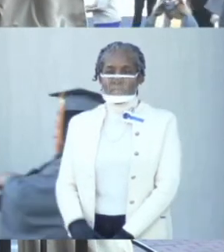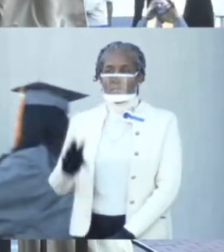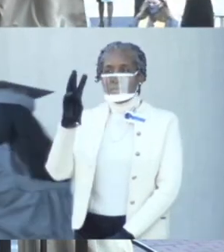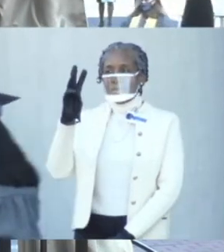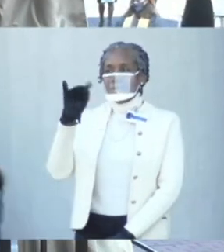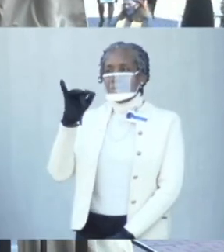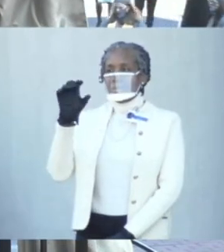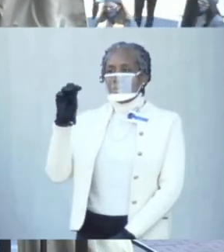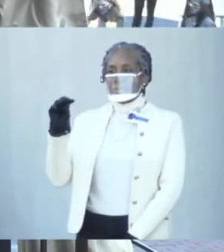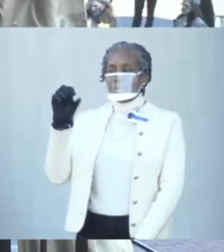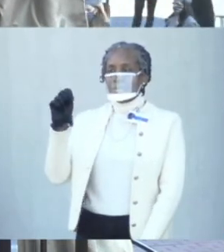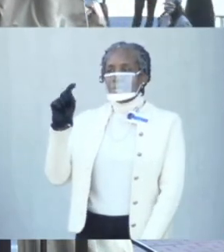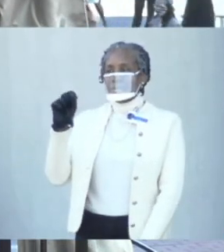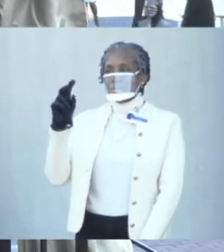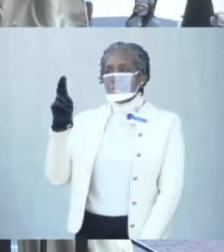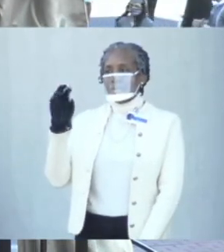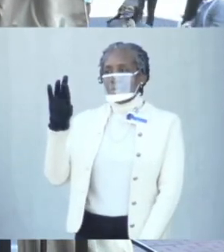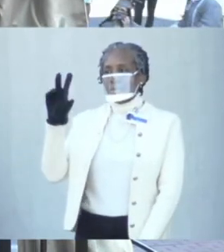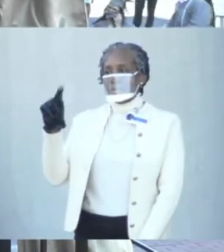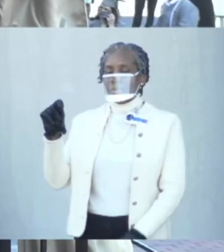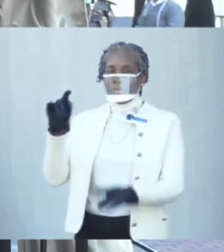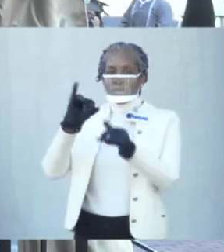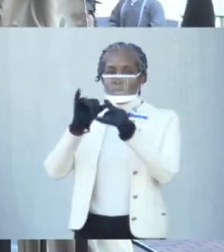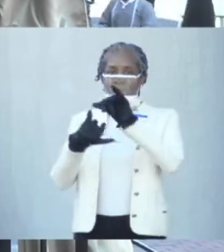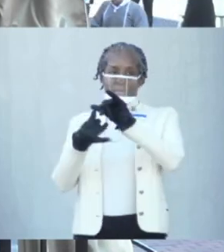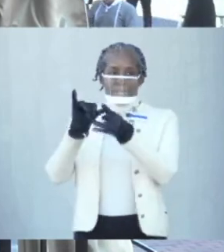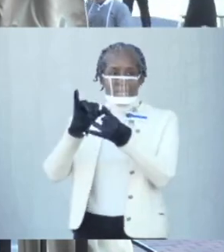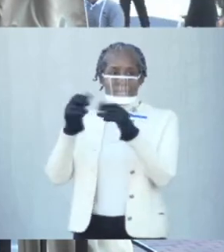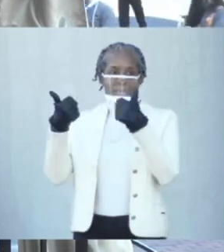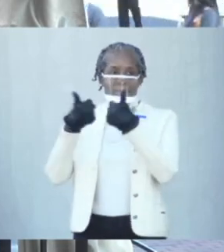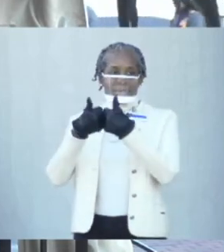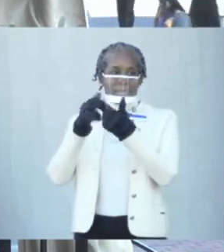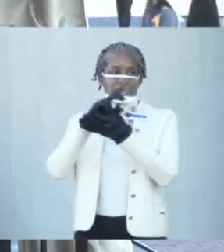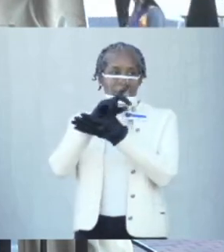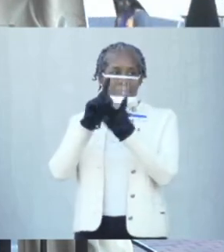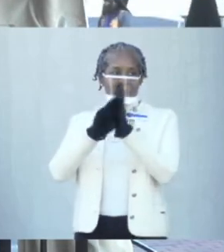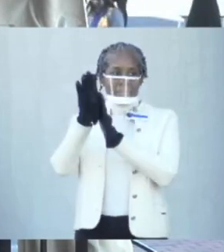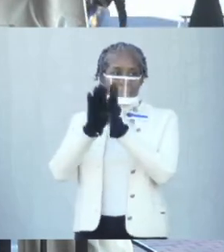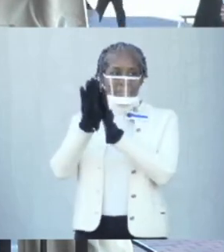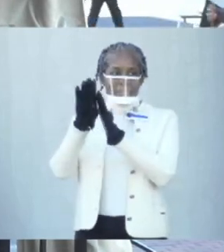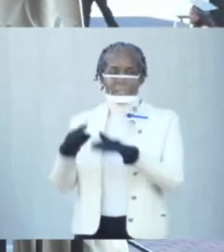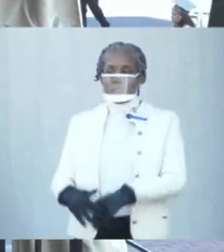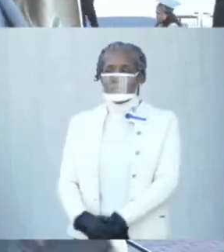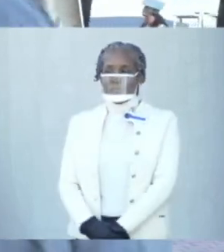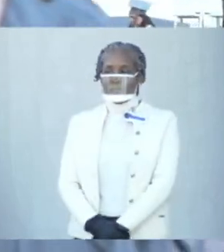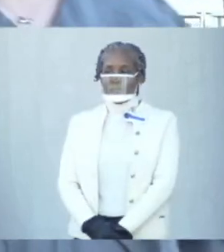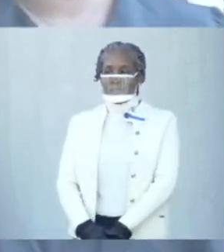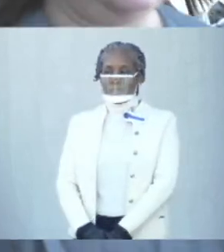William Stewart, Simulation and Game Development.